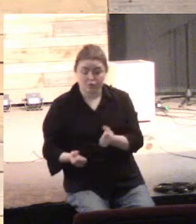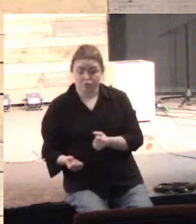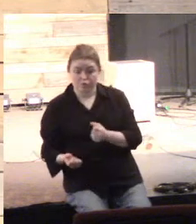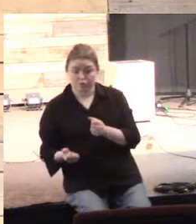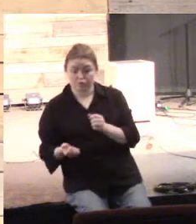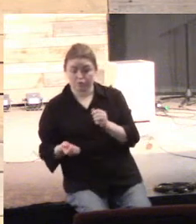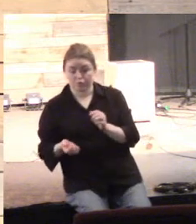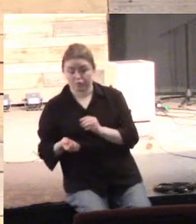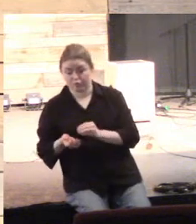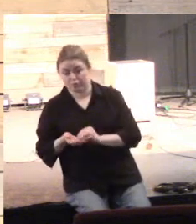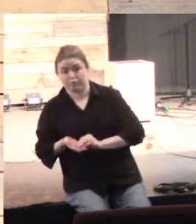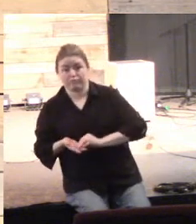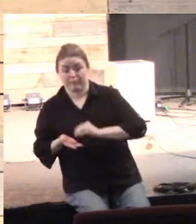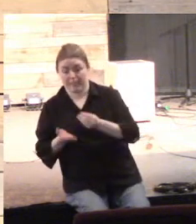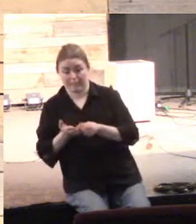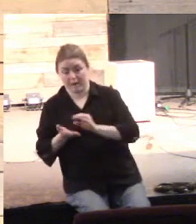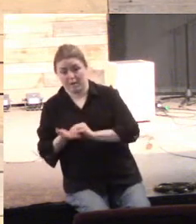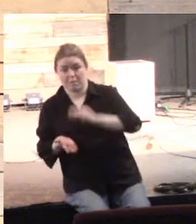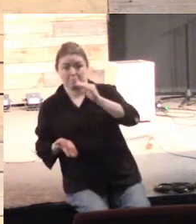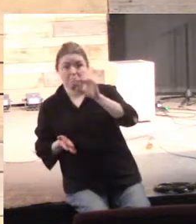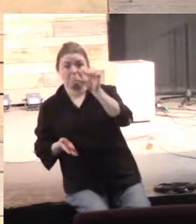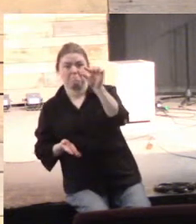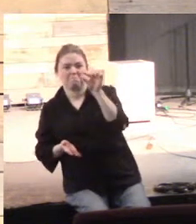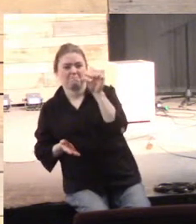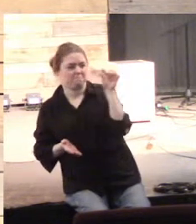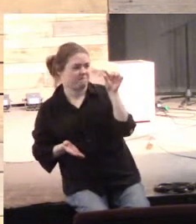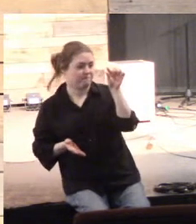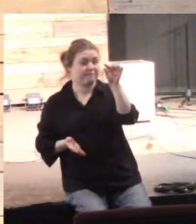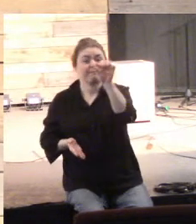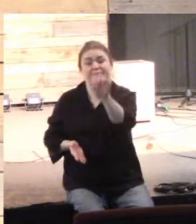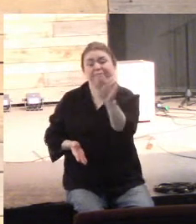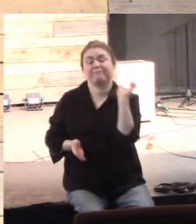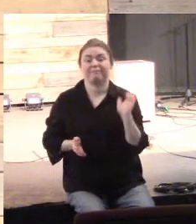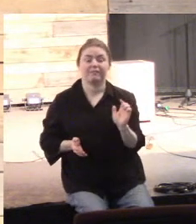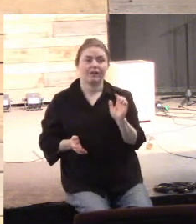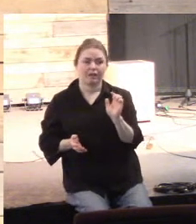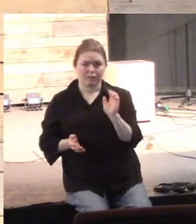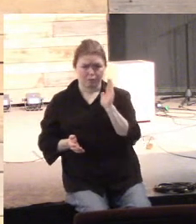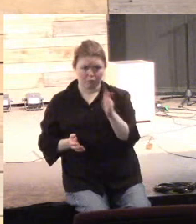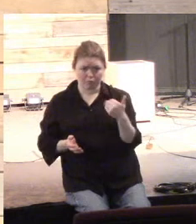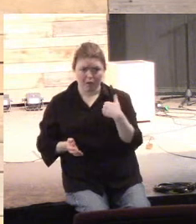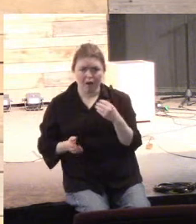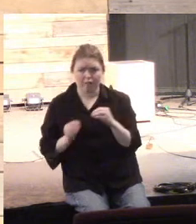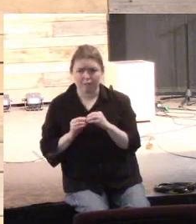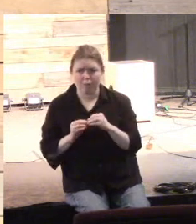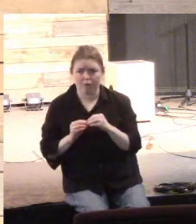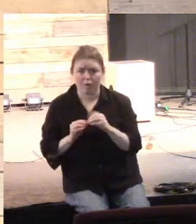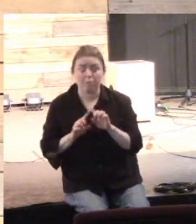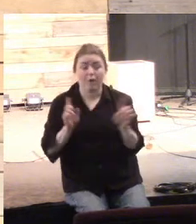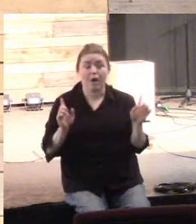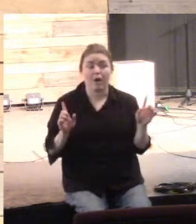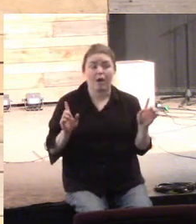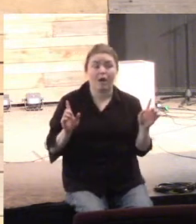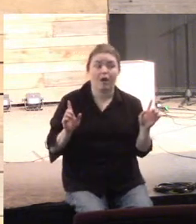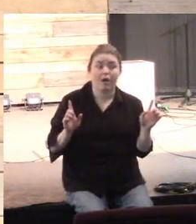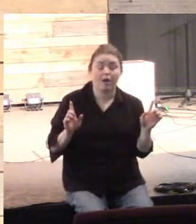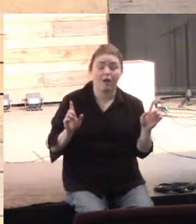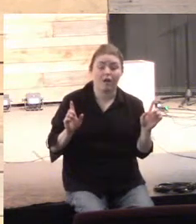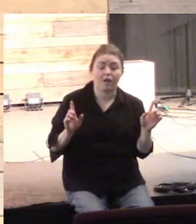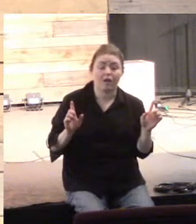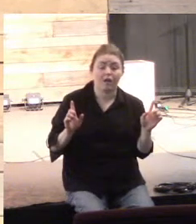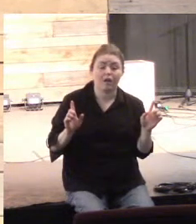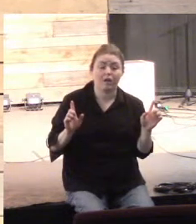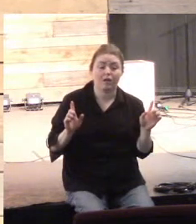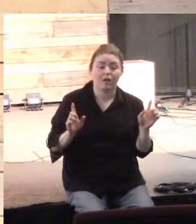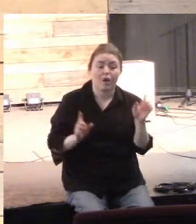abundance? Not much, because you know you're always going to have more. But the